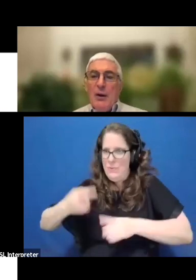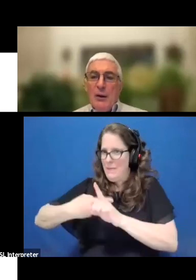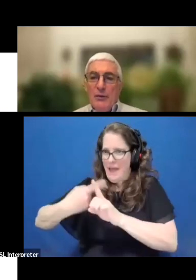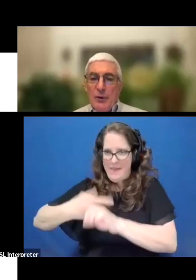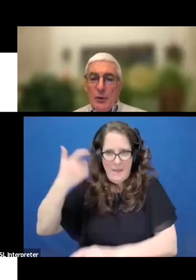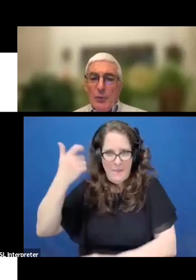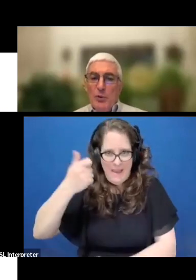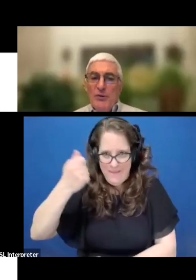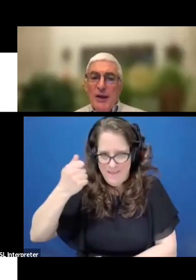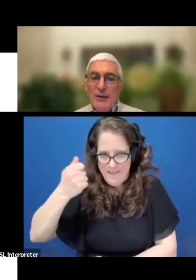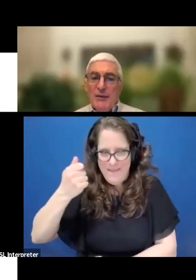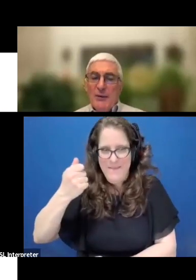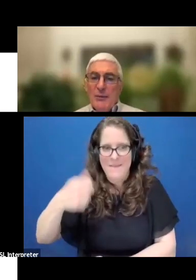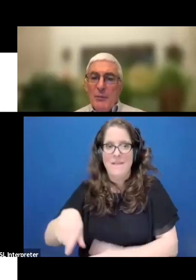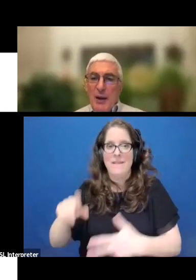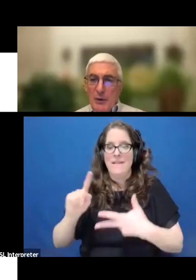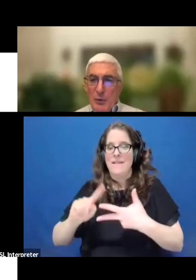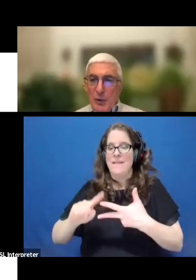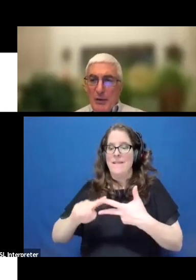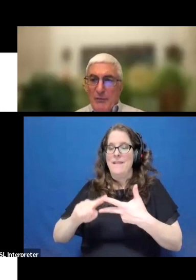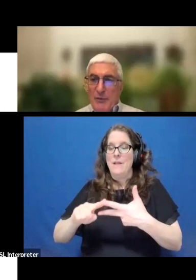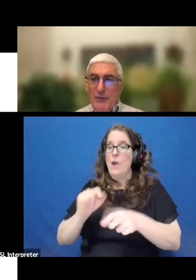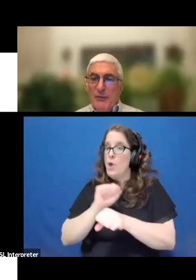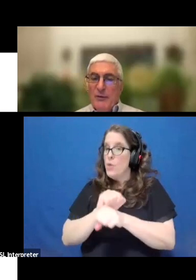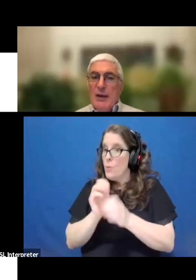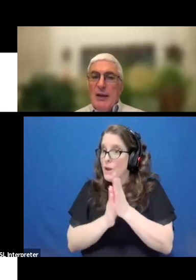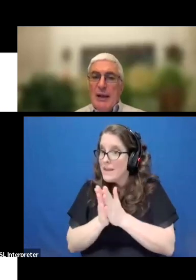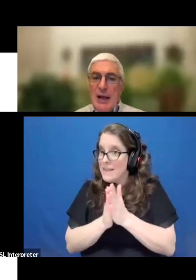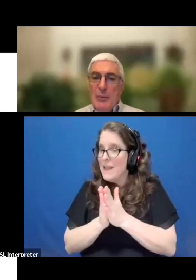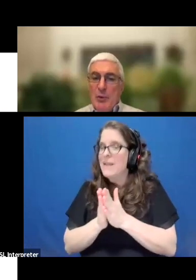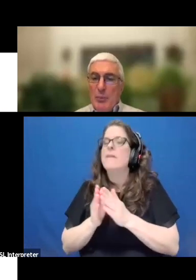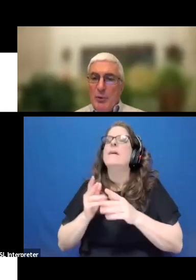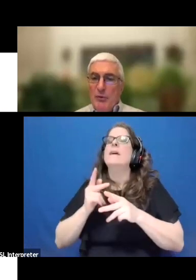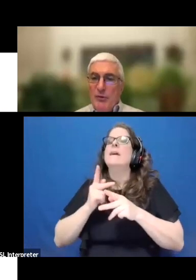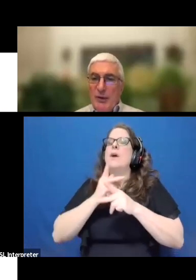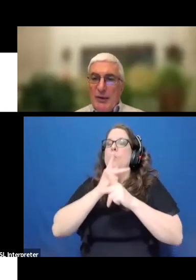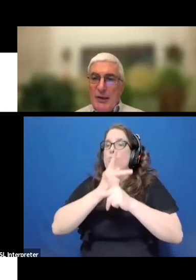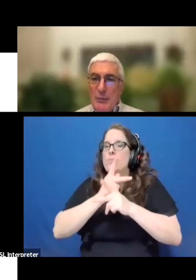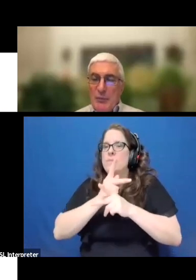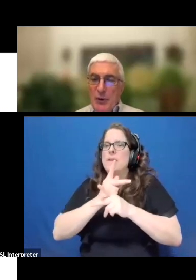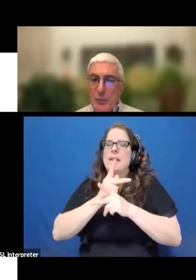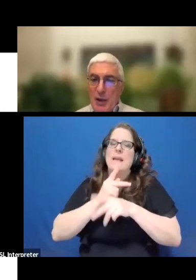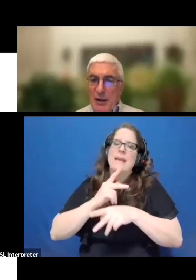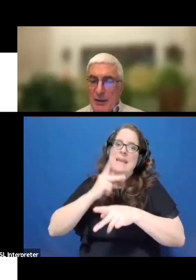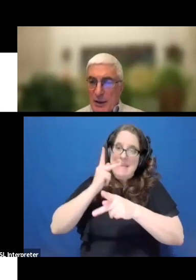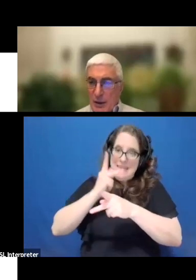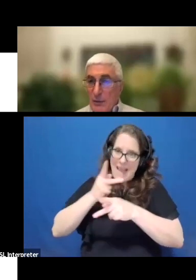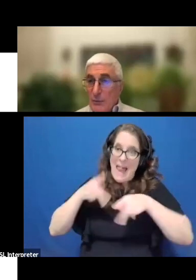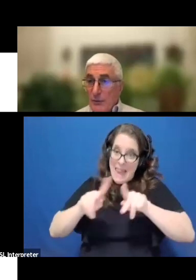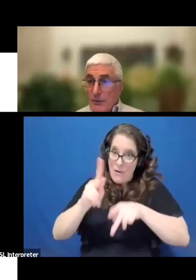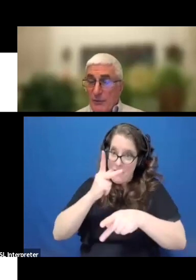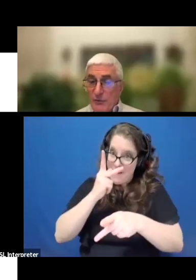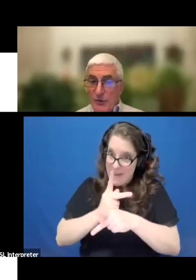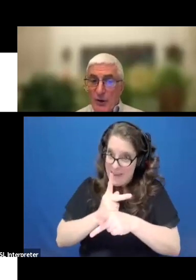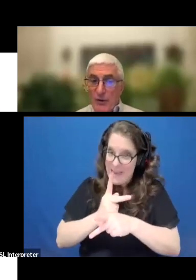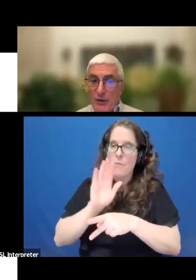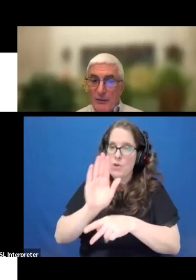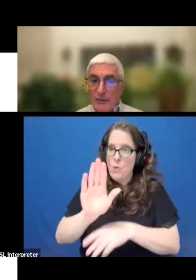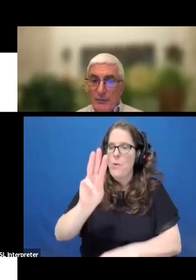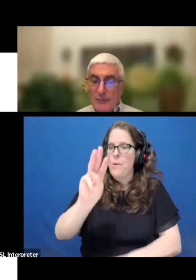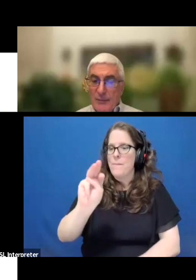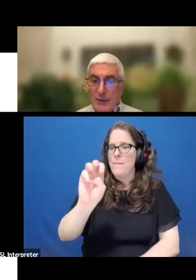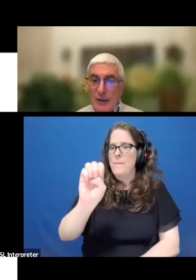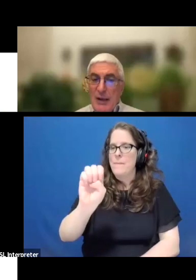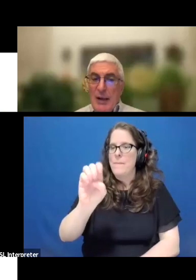They also protect medical benefits, enable a person to keep their Medicare once they've started